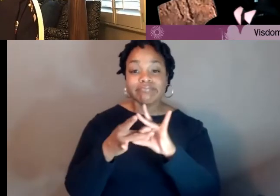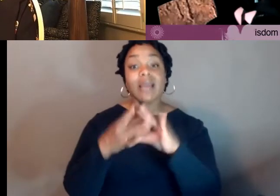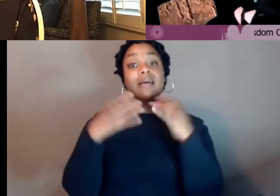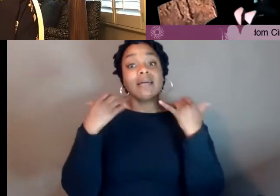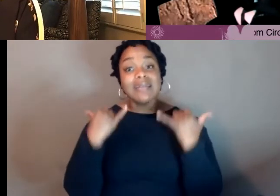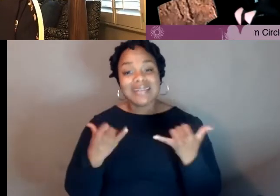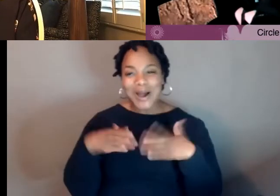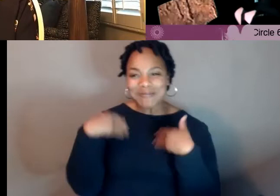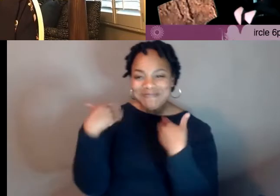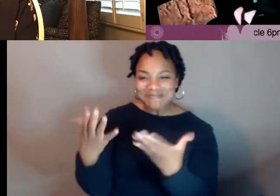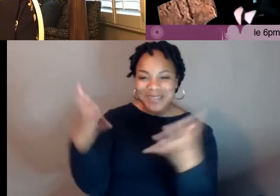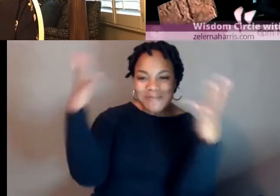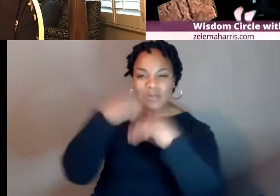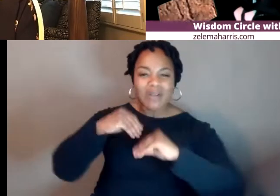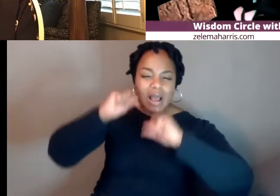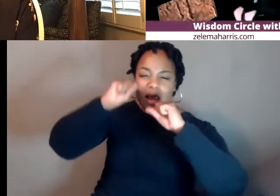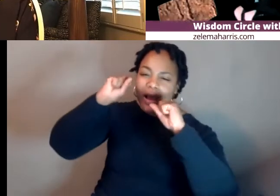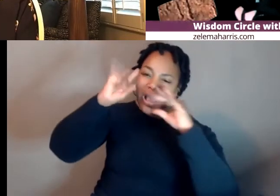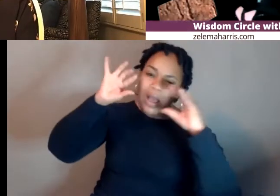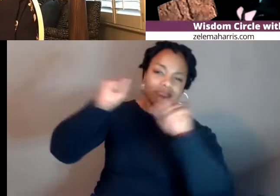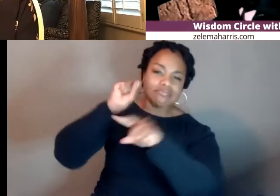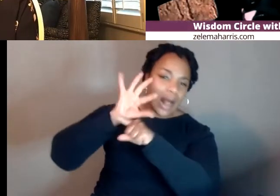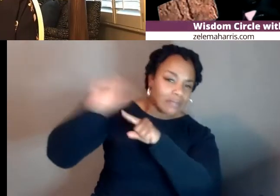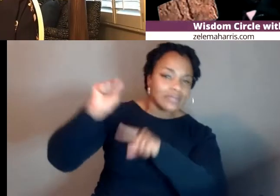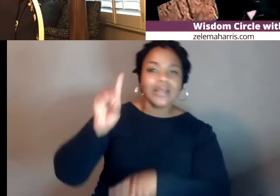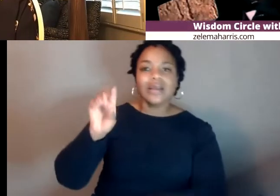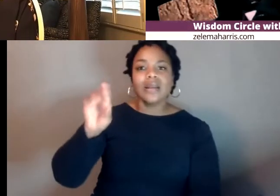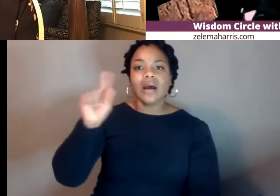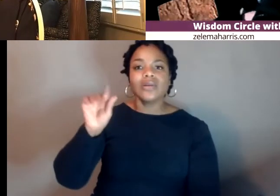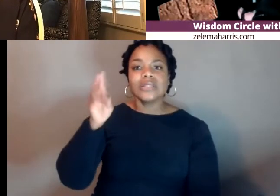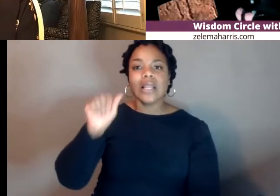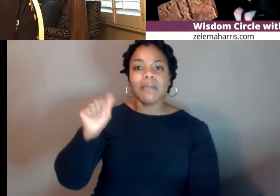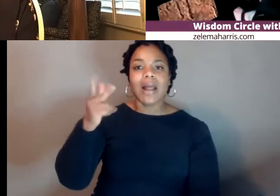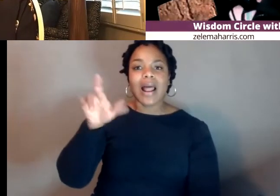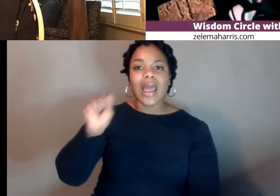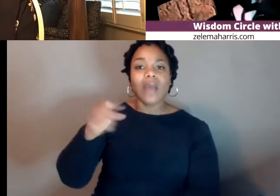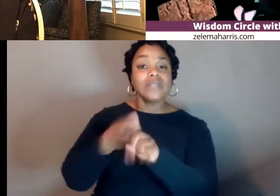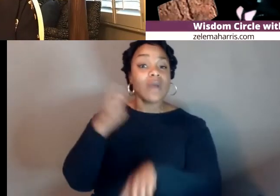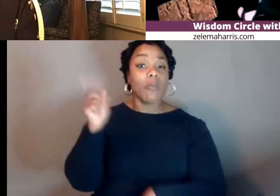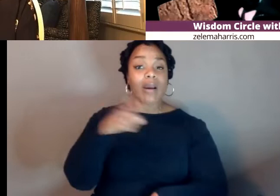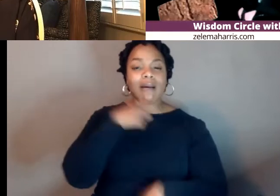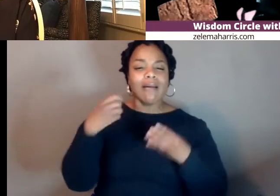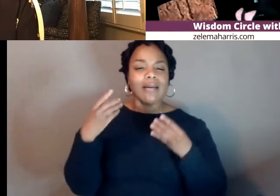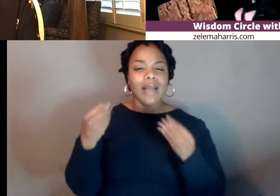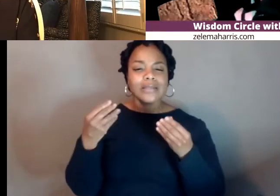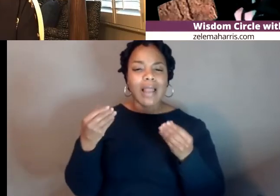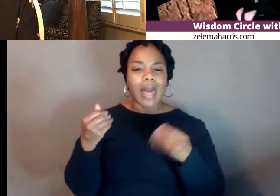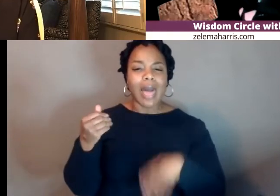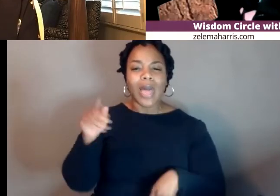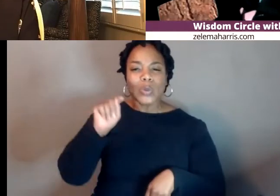amazing Dr. Zelema Harris hailing in from the desert lands of Tucson,